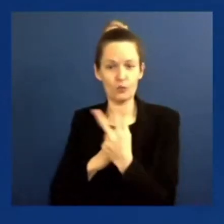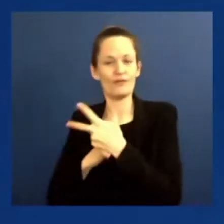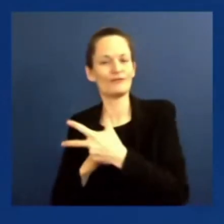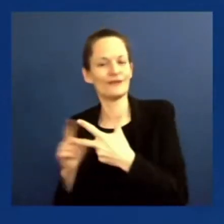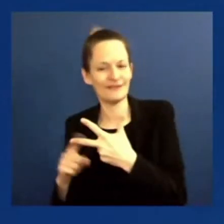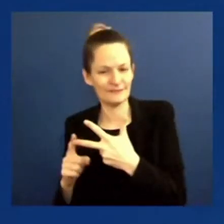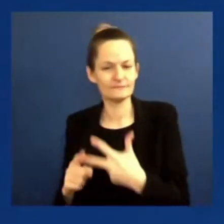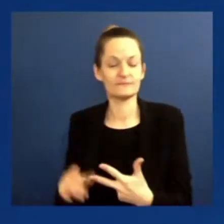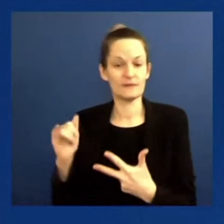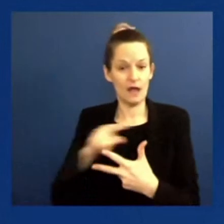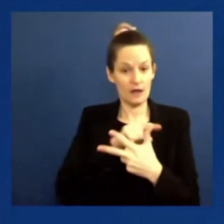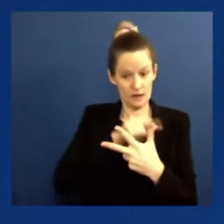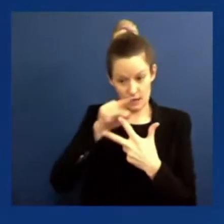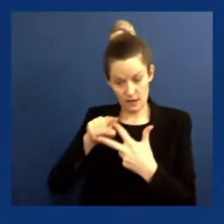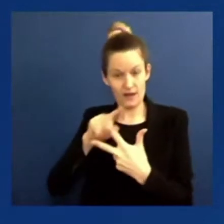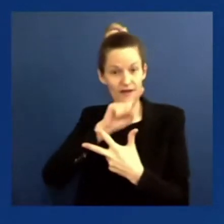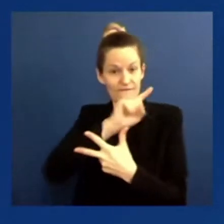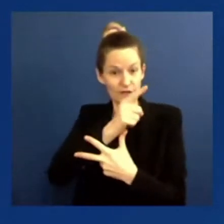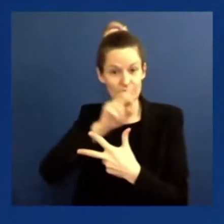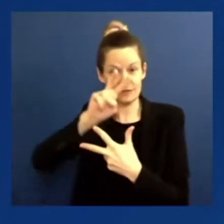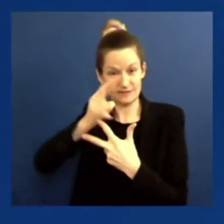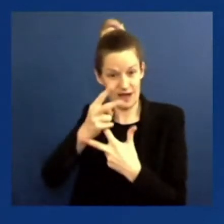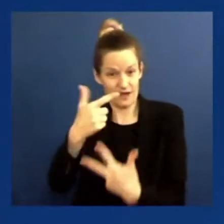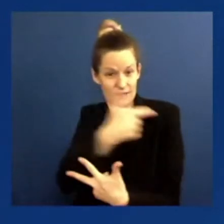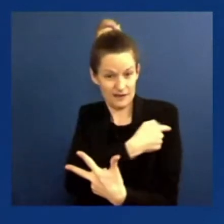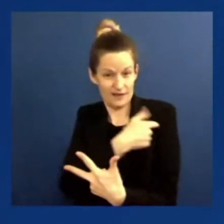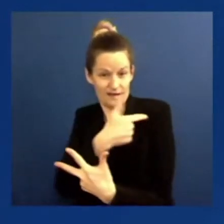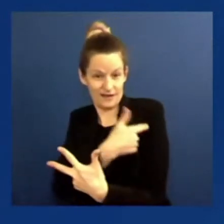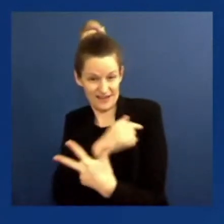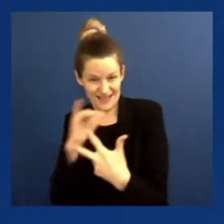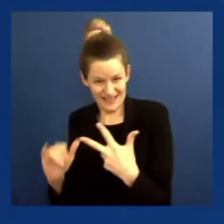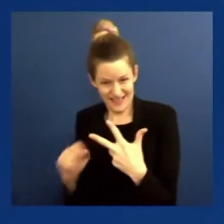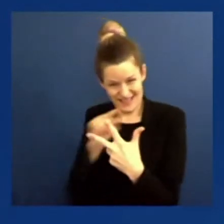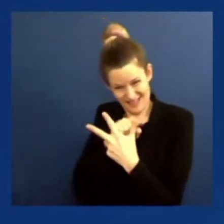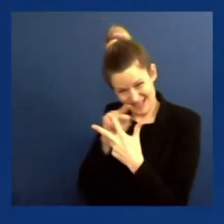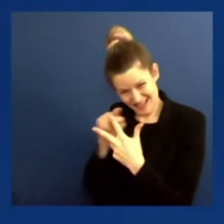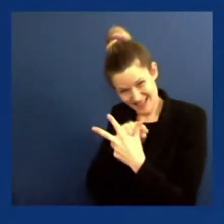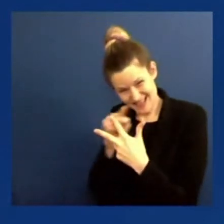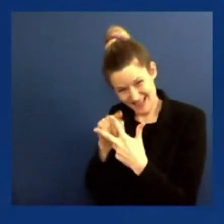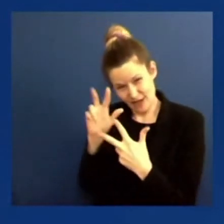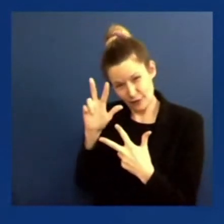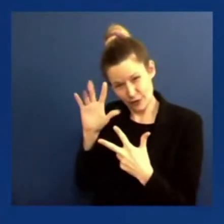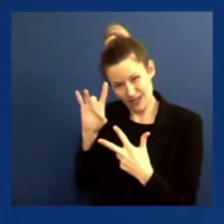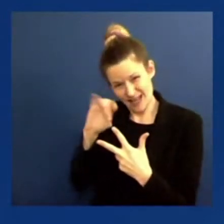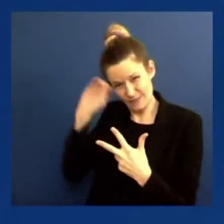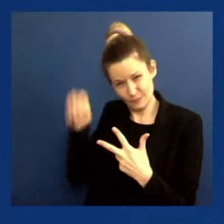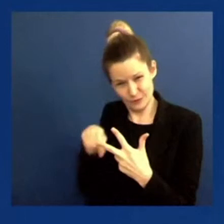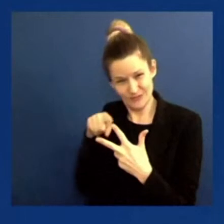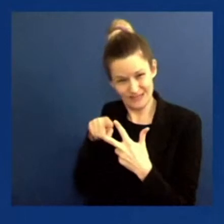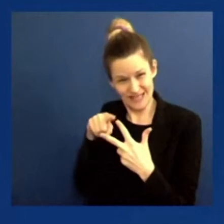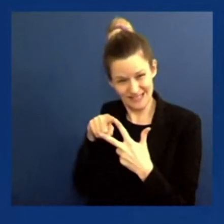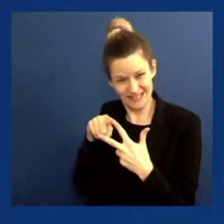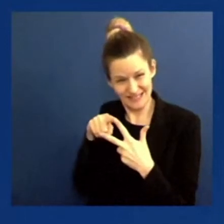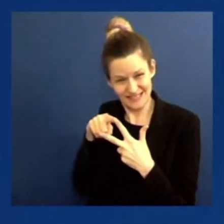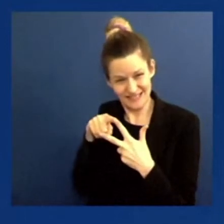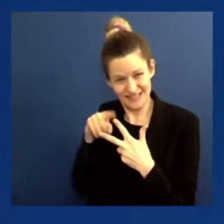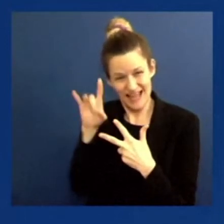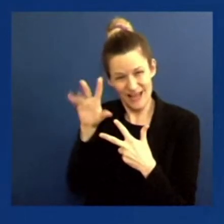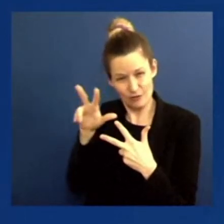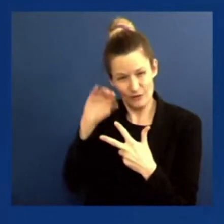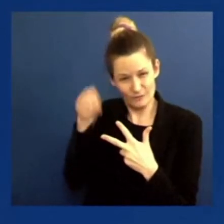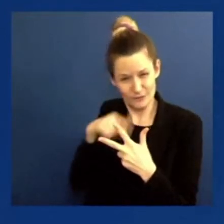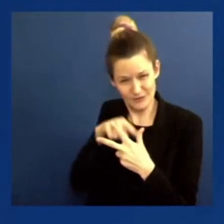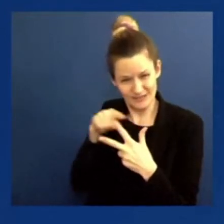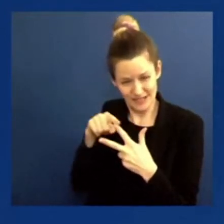vaccine effectiveness was 38% against emergency room visits and urgent care visits after 6 months.